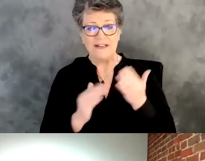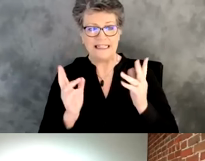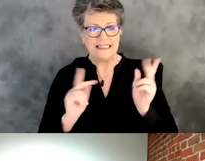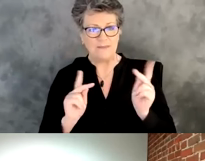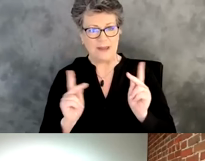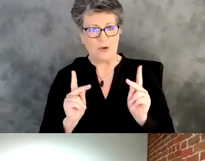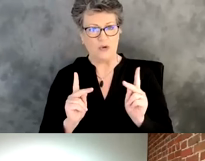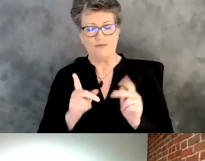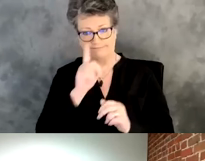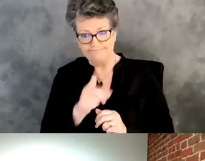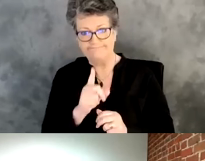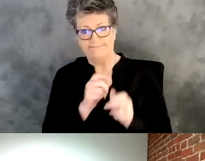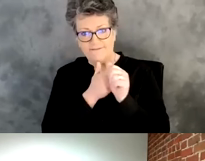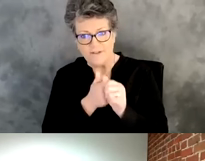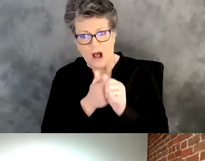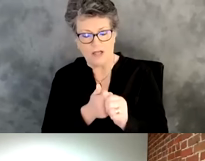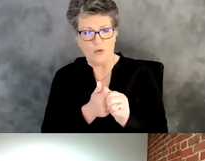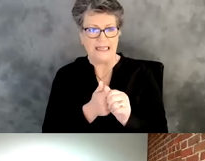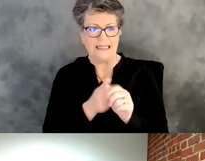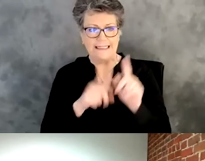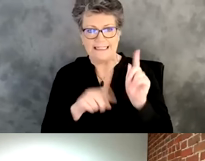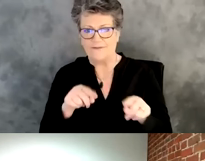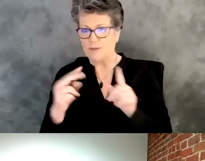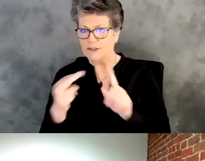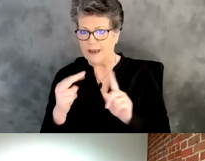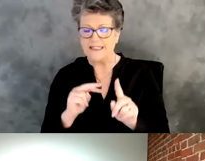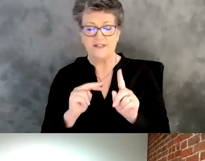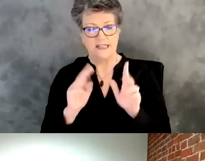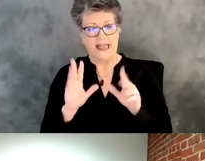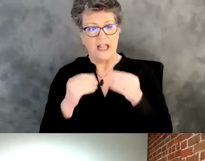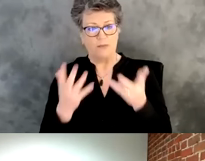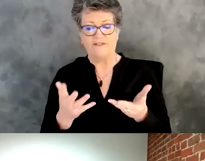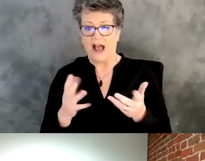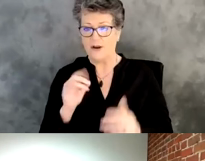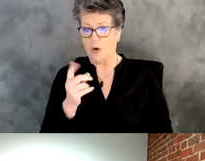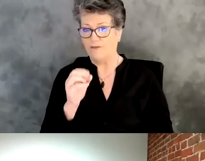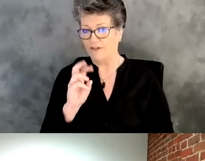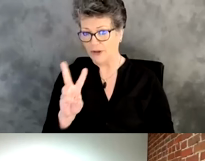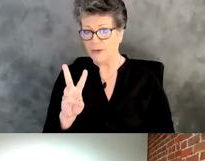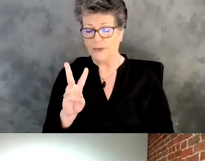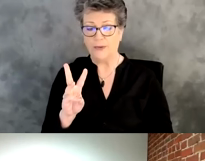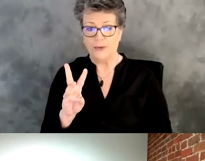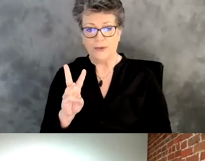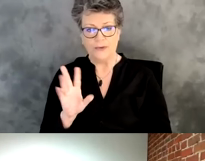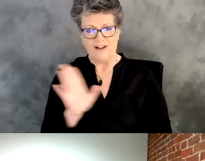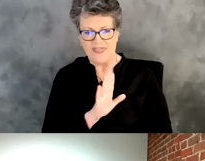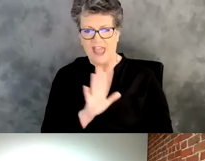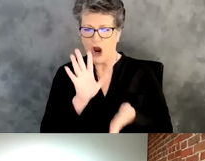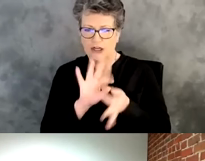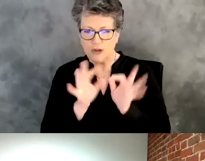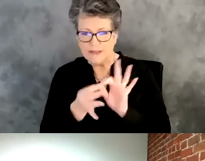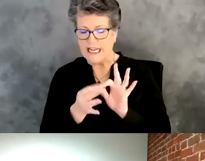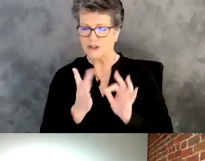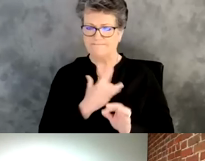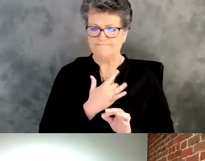that have definitely been following this from different perspectives and can provide an overview of sort of what their interpretations are of